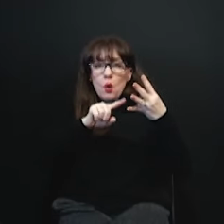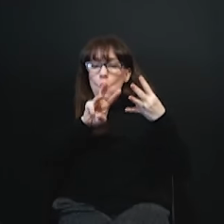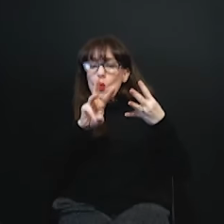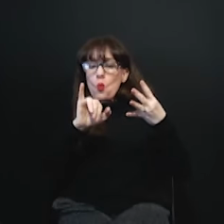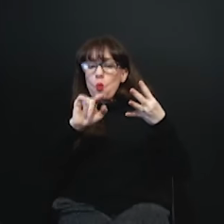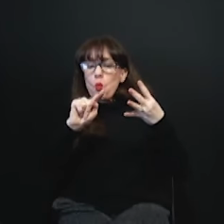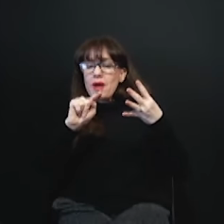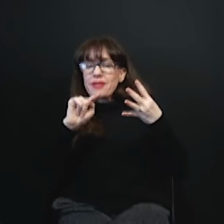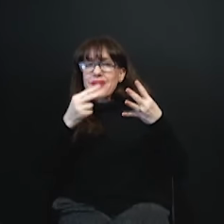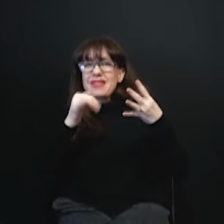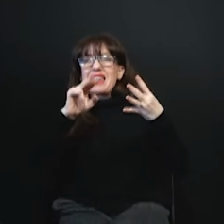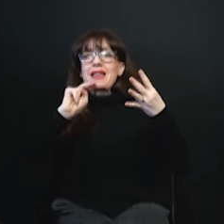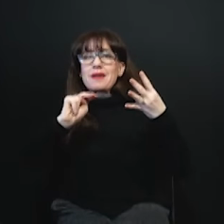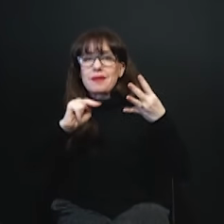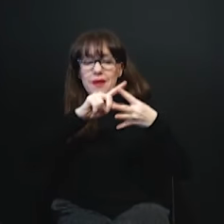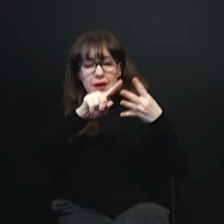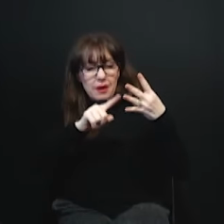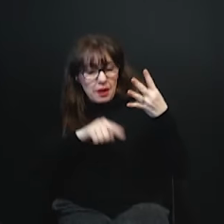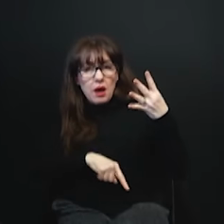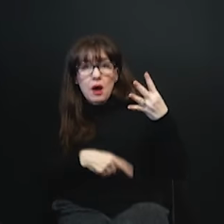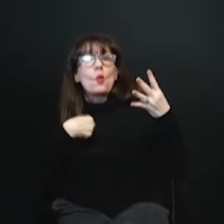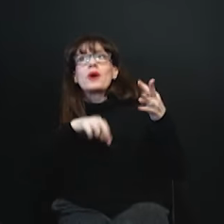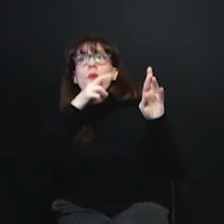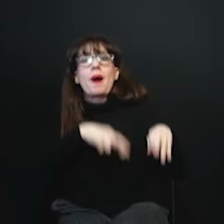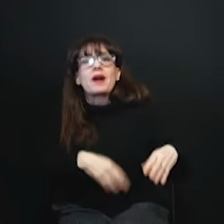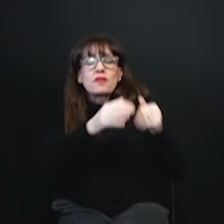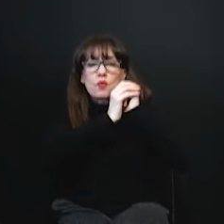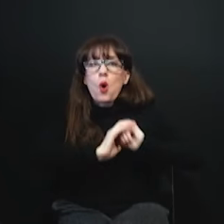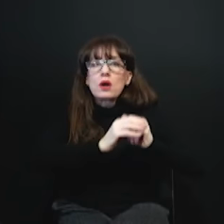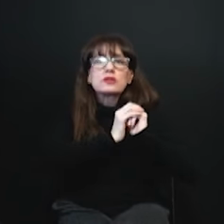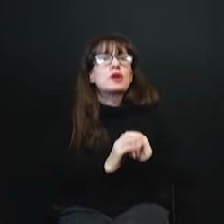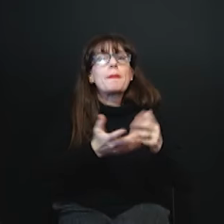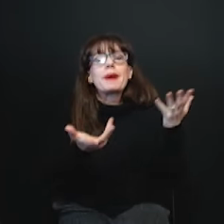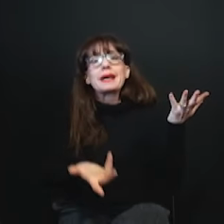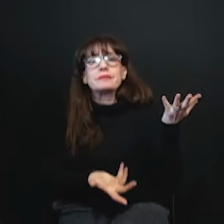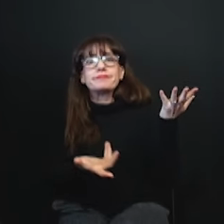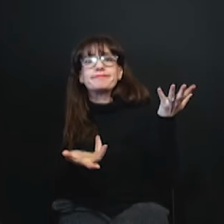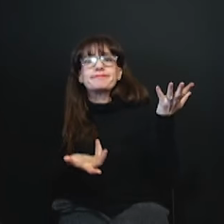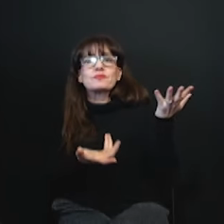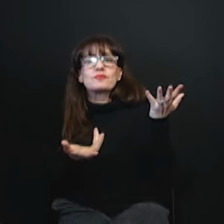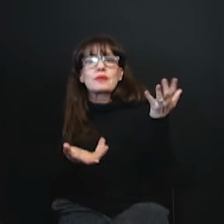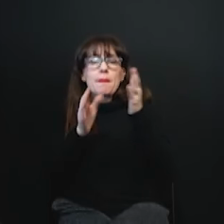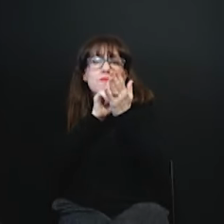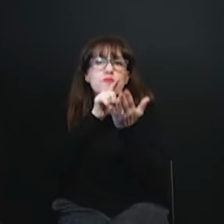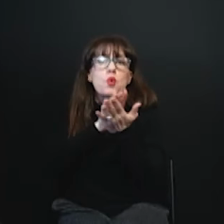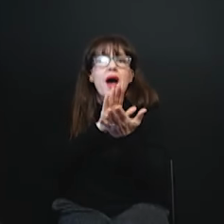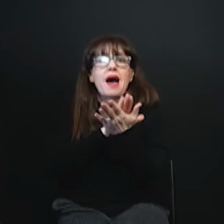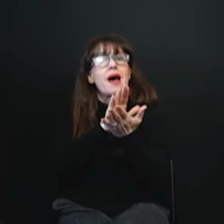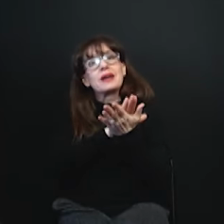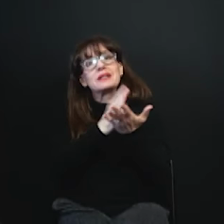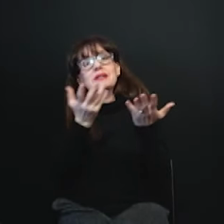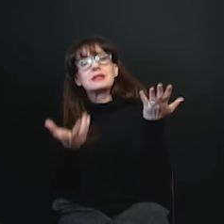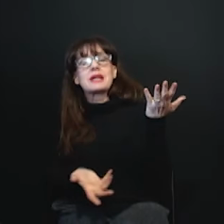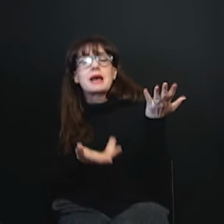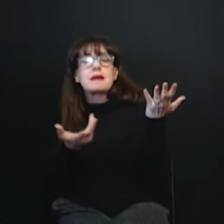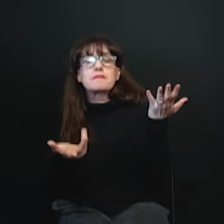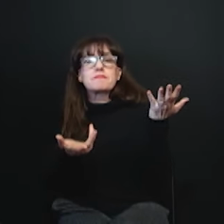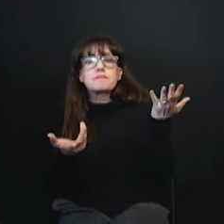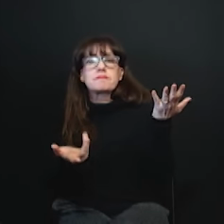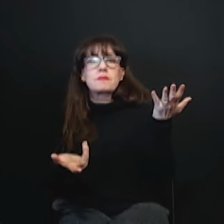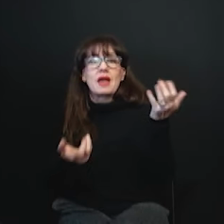that's the thing. We talk about a response of worship. We talk about a response of praise. We talk about a response of